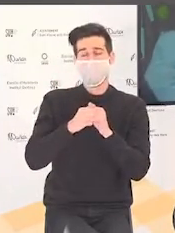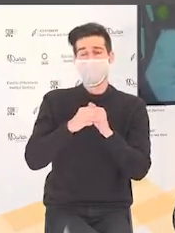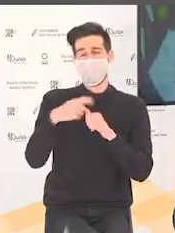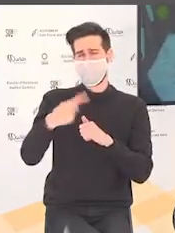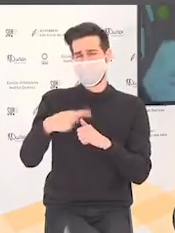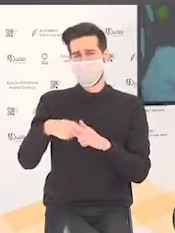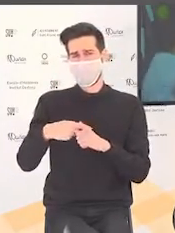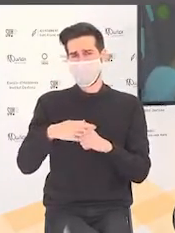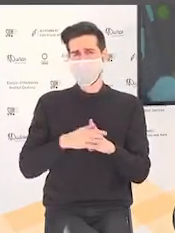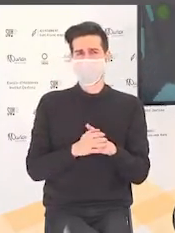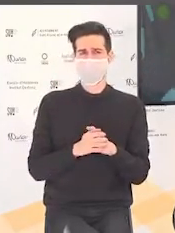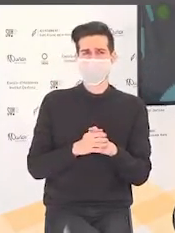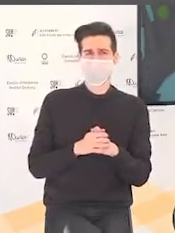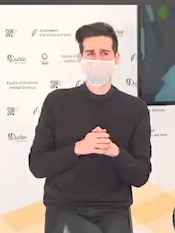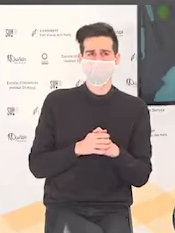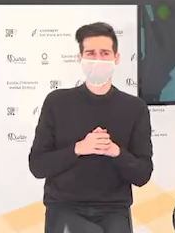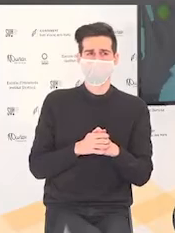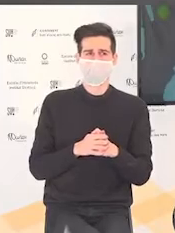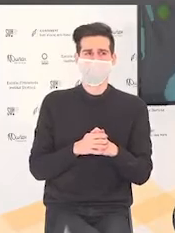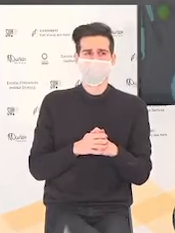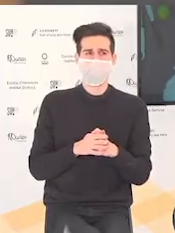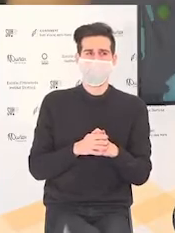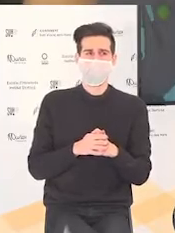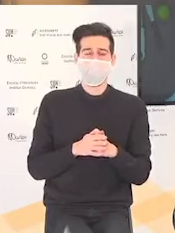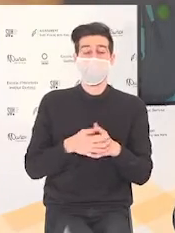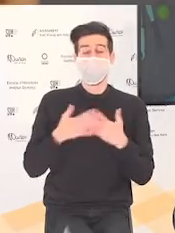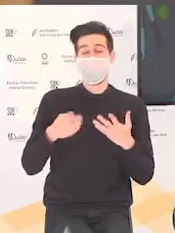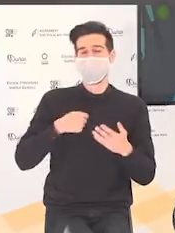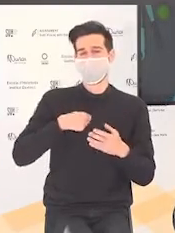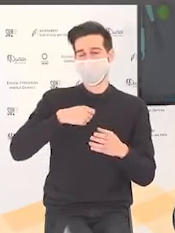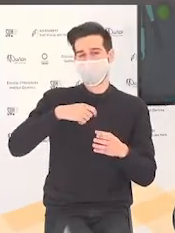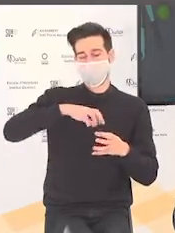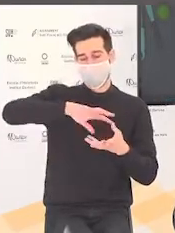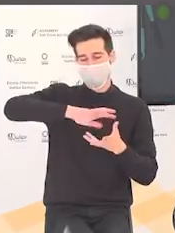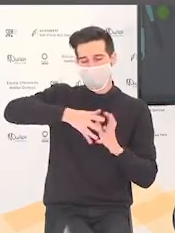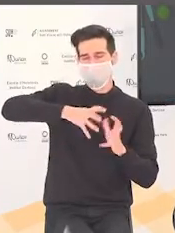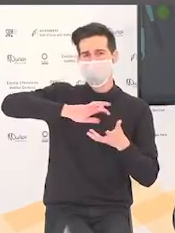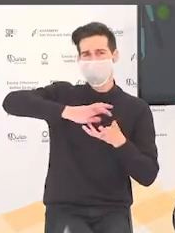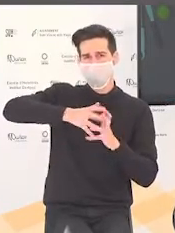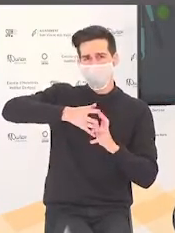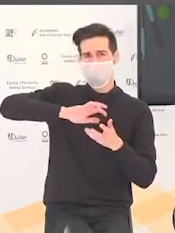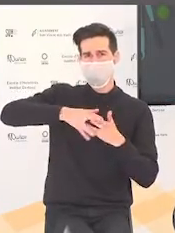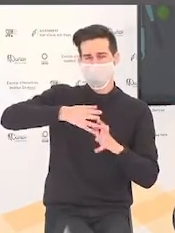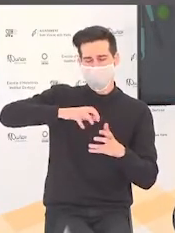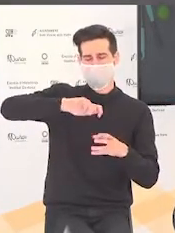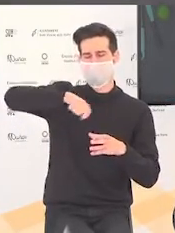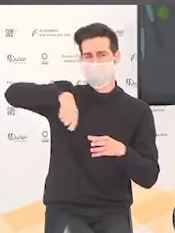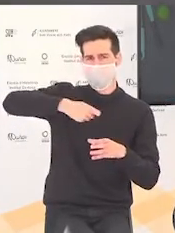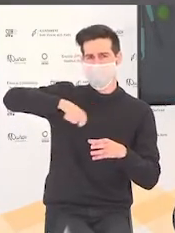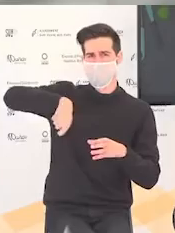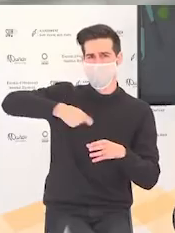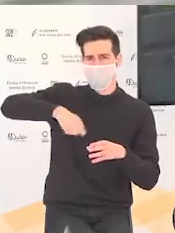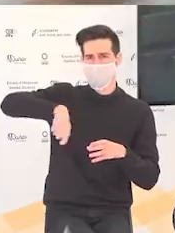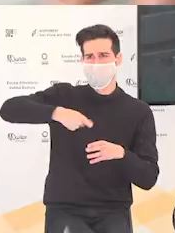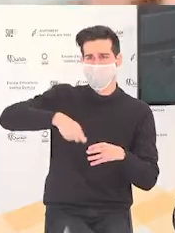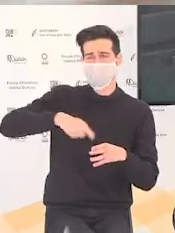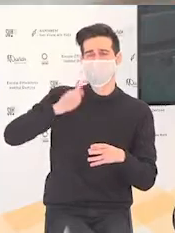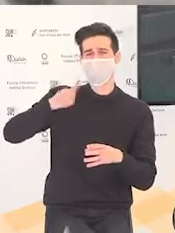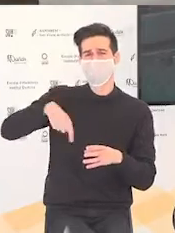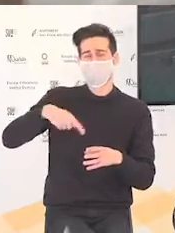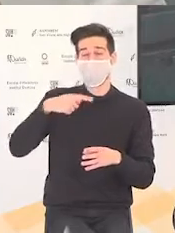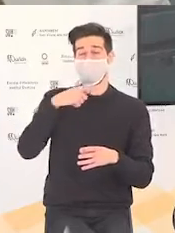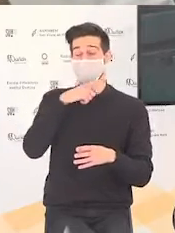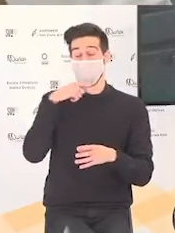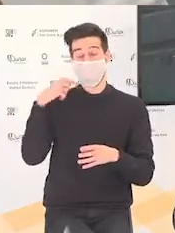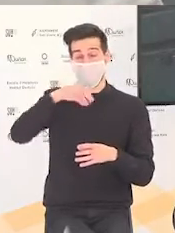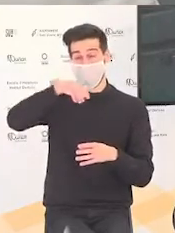que voy a ir mezclándolo. And at the same time, I can add the sugar. That's okay. Al mismo tiempo, añado